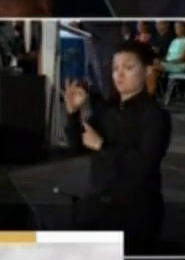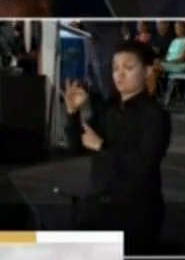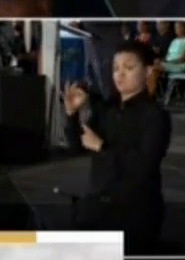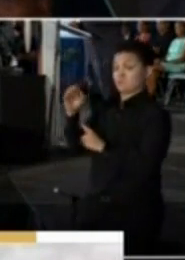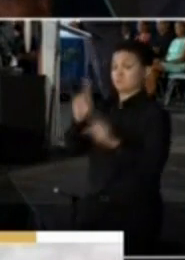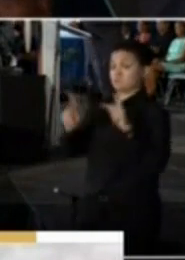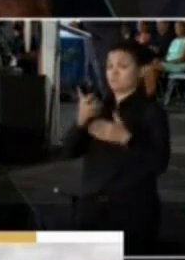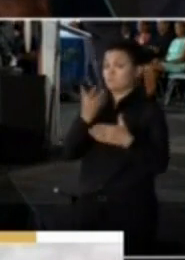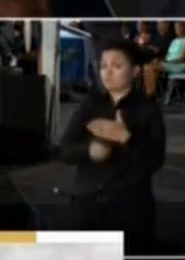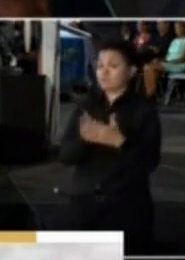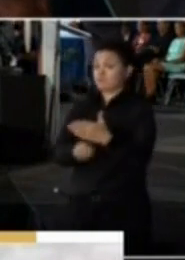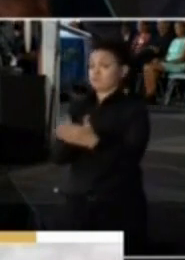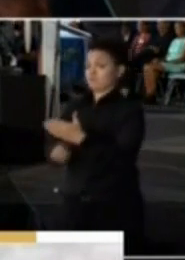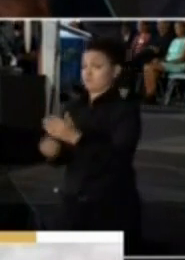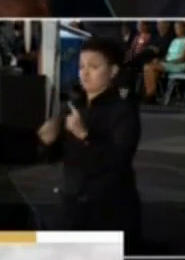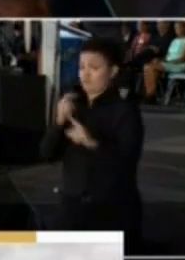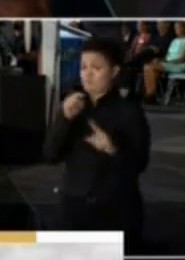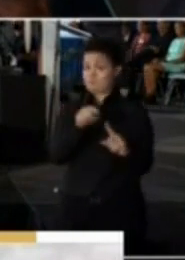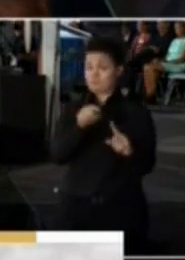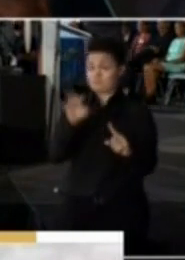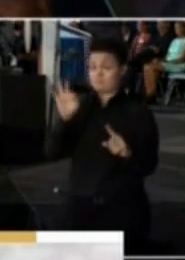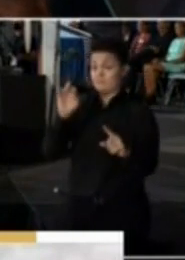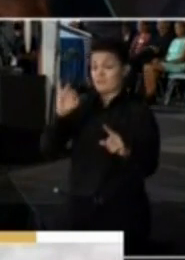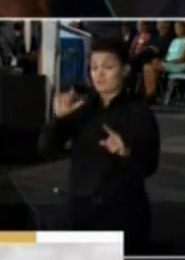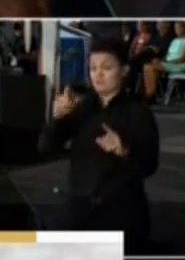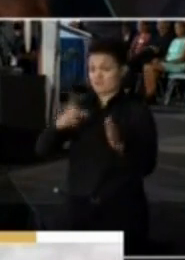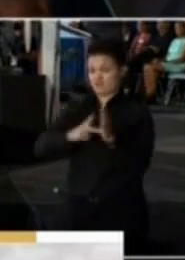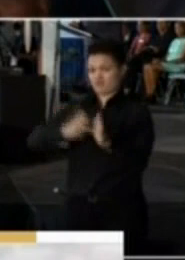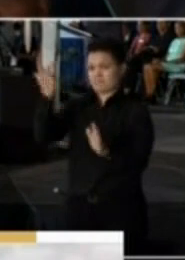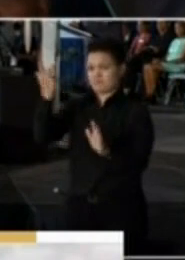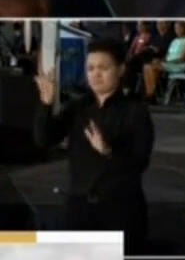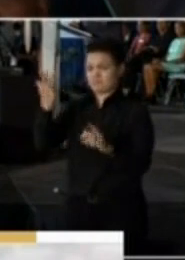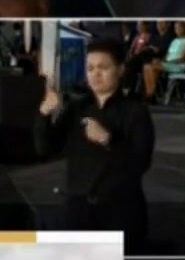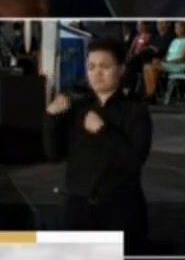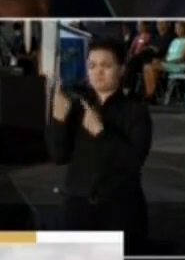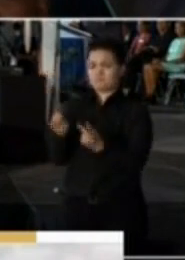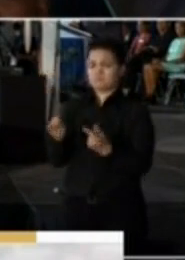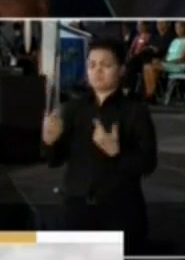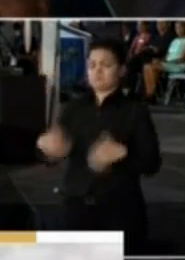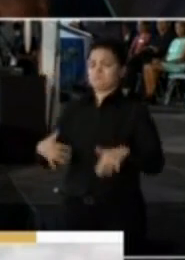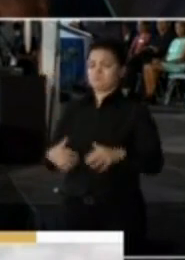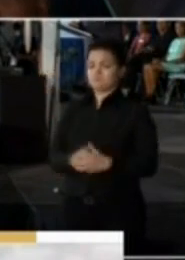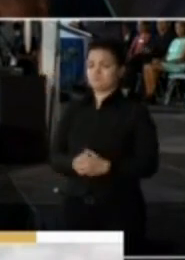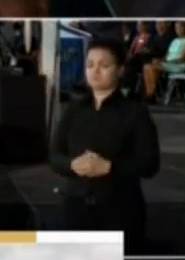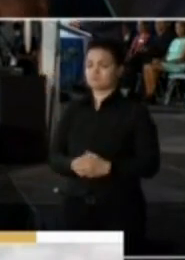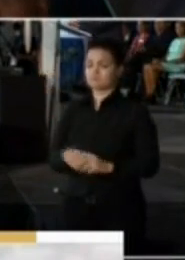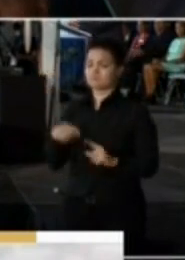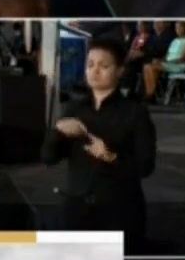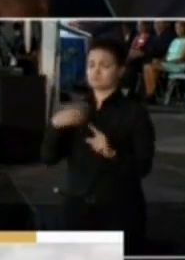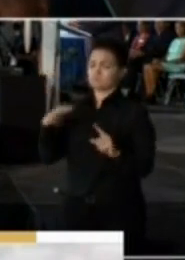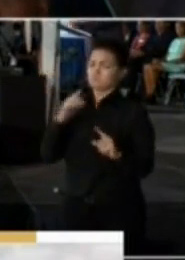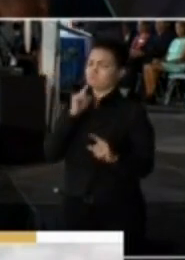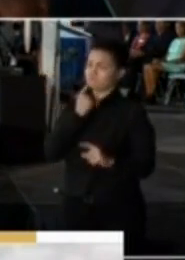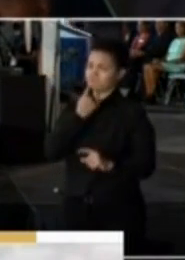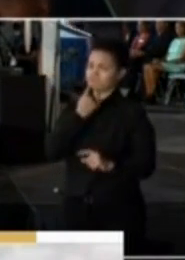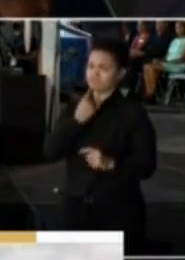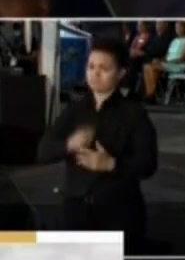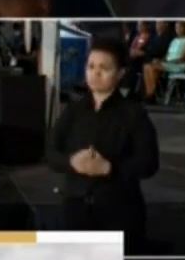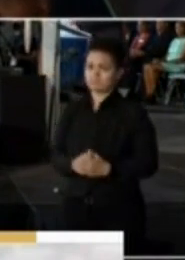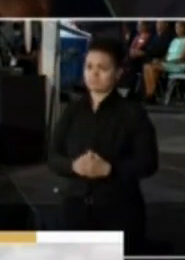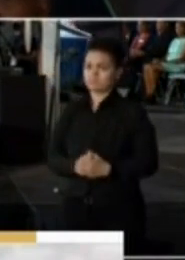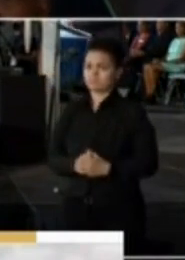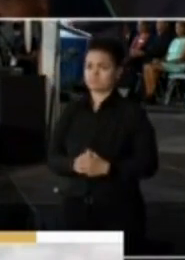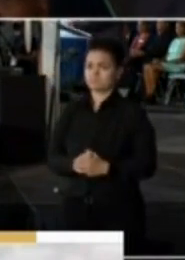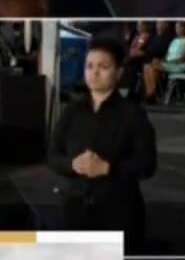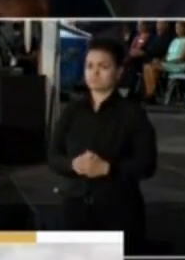It's devastating families. Hell, it's devastating our community. New state legislation will help us hold drug